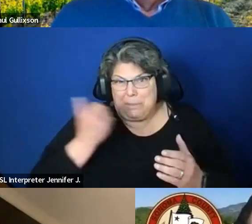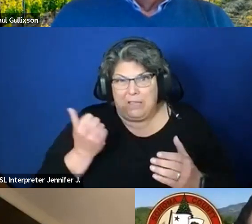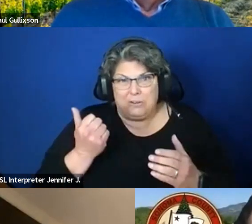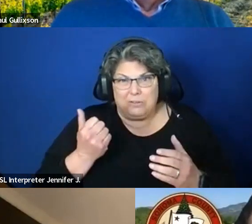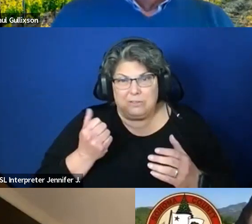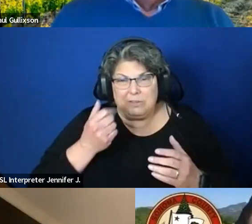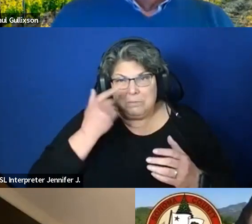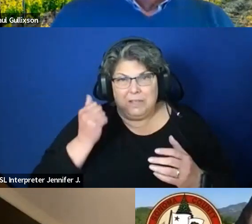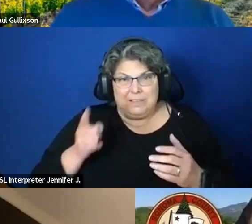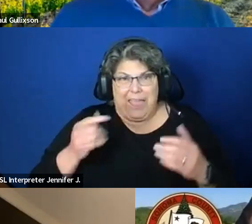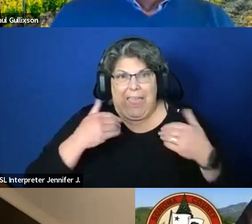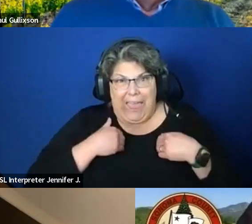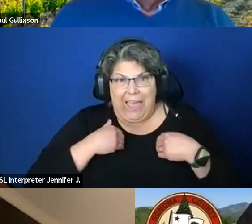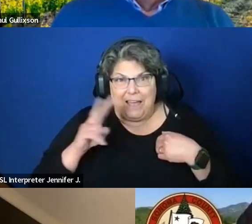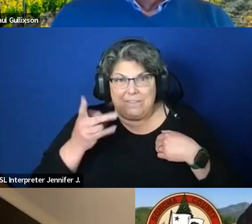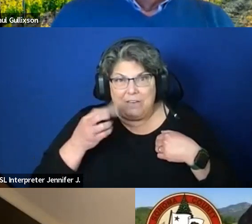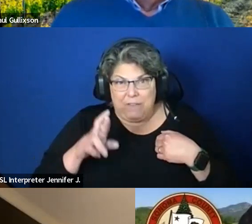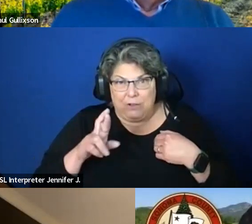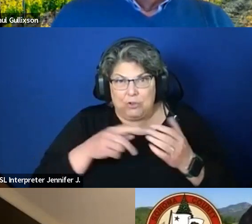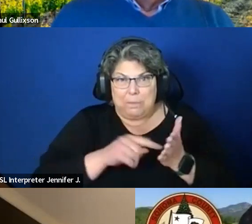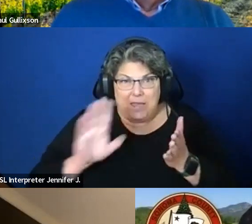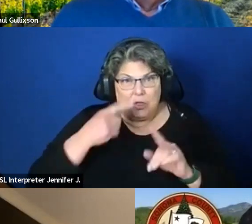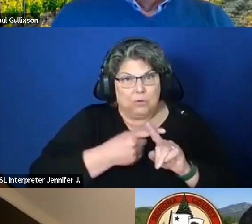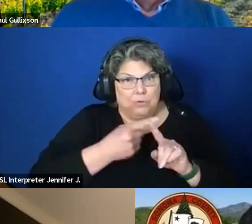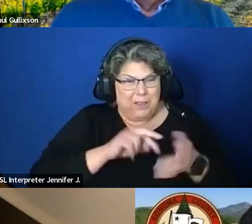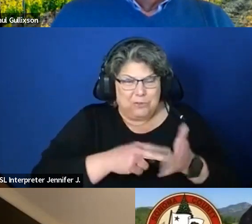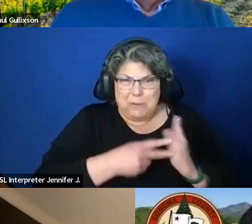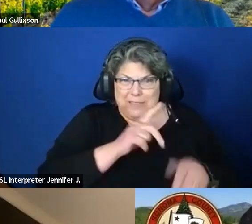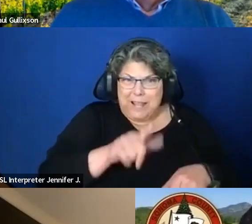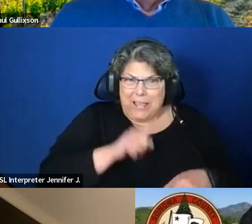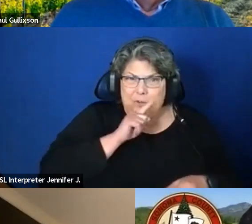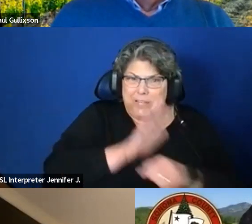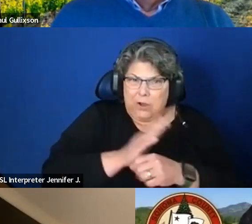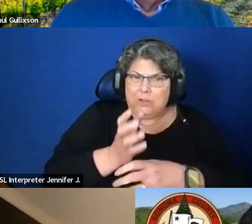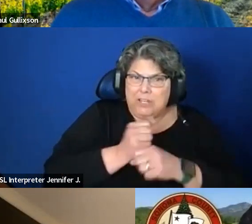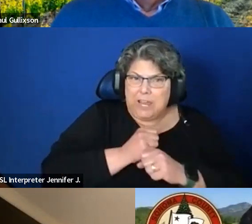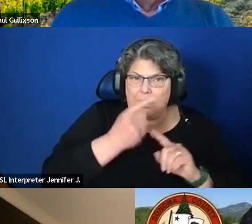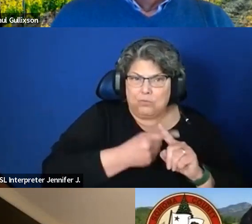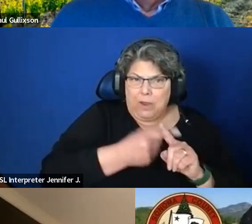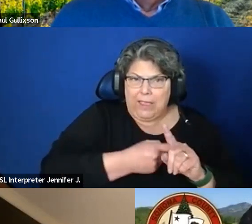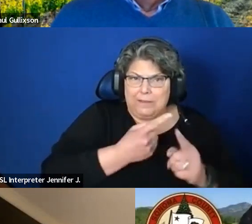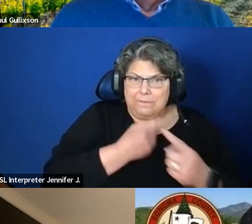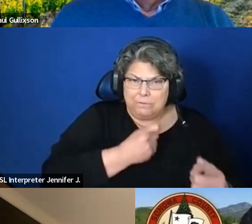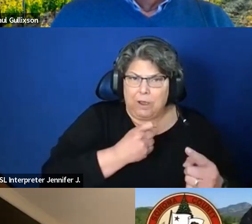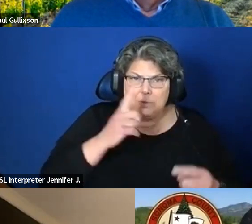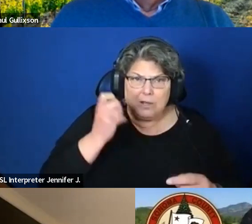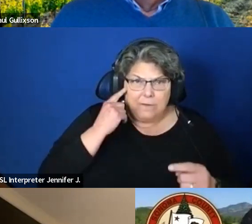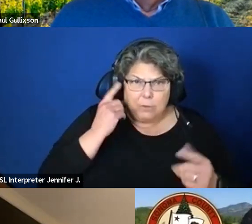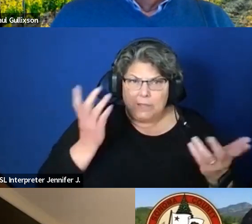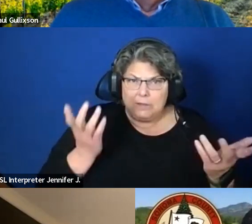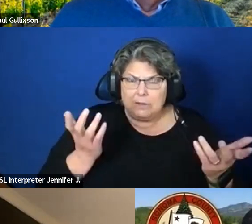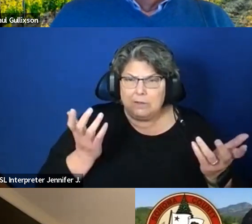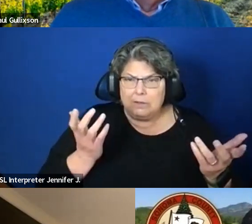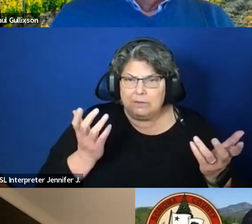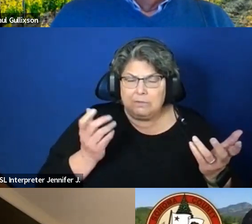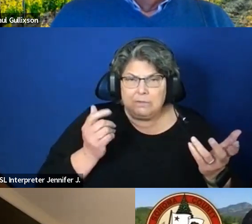because they have a voucher that pays their rent. The rent's guaranteed by the government, and